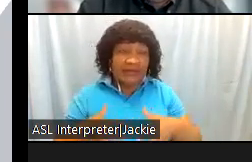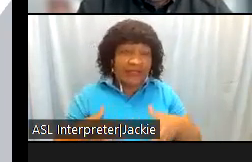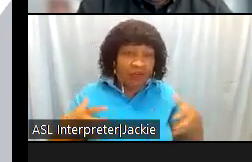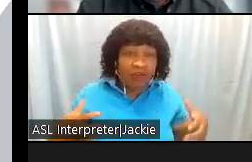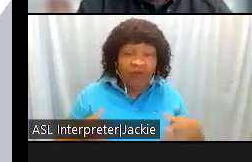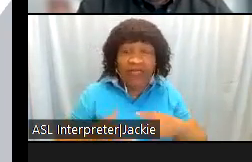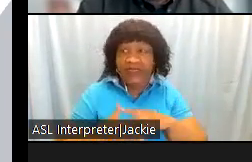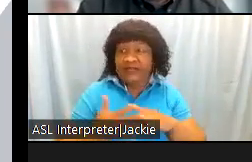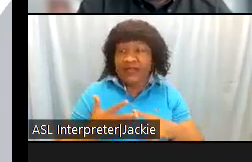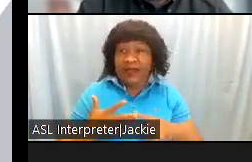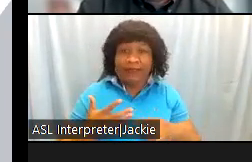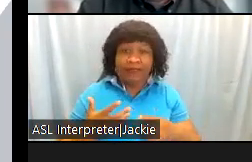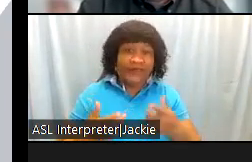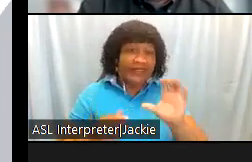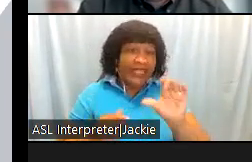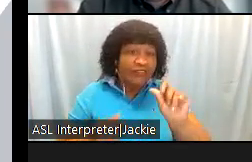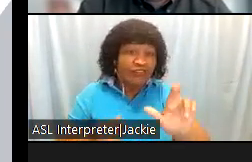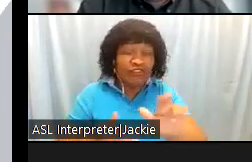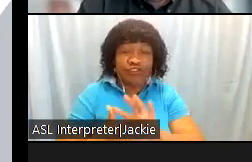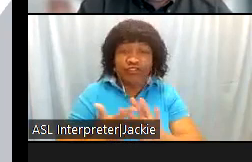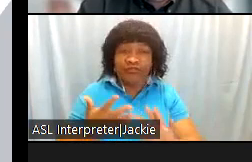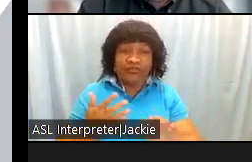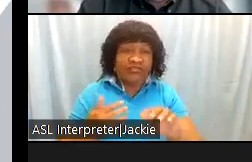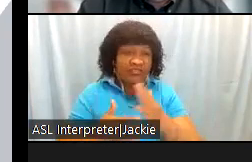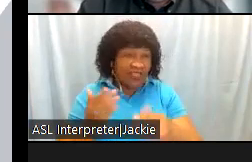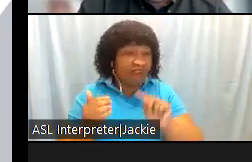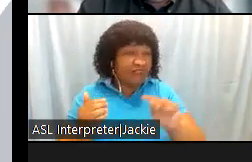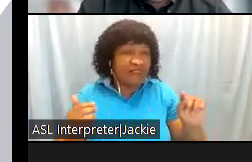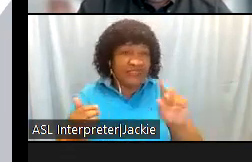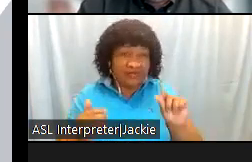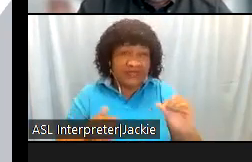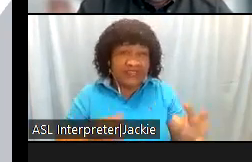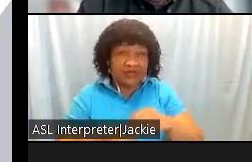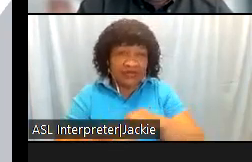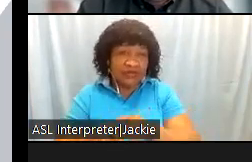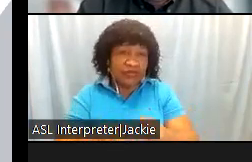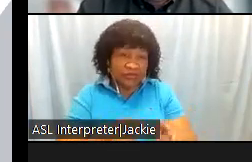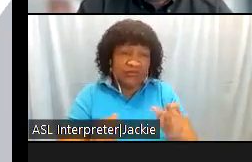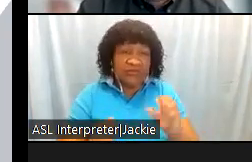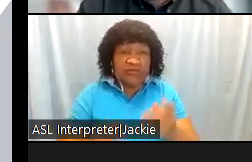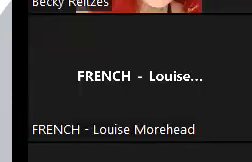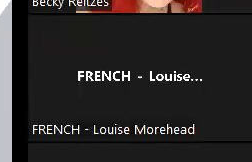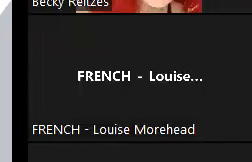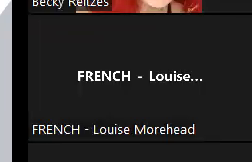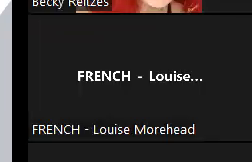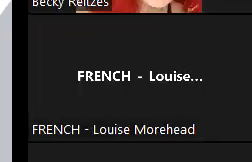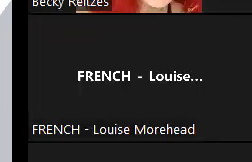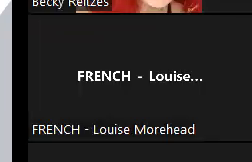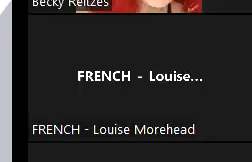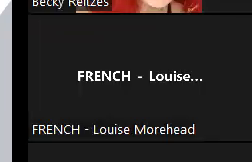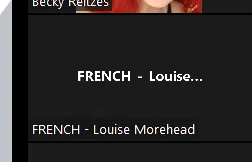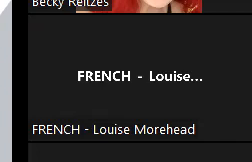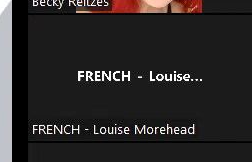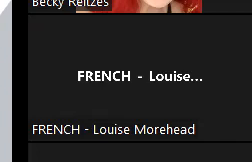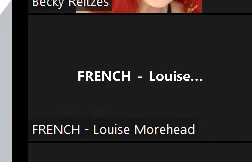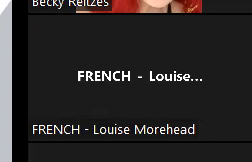obesity, cancer. There's also certain disabilities and more. So especially